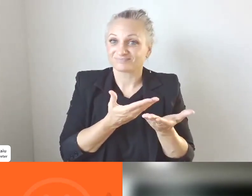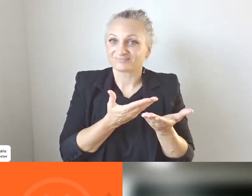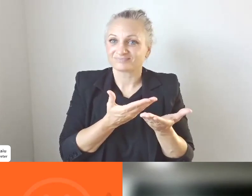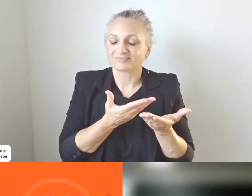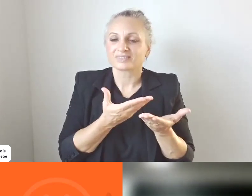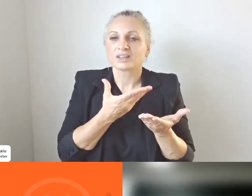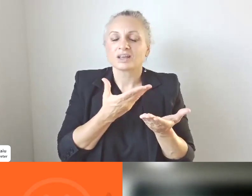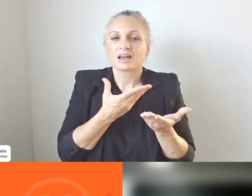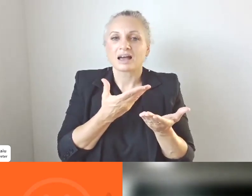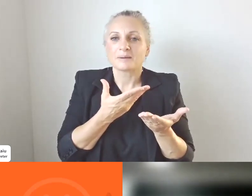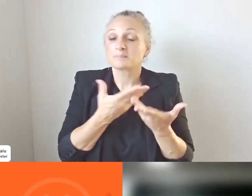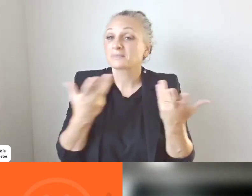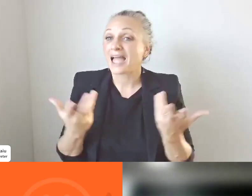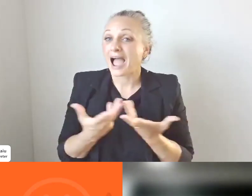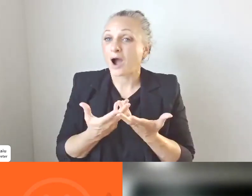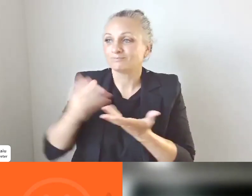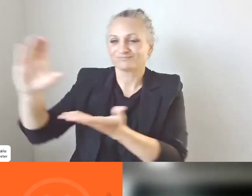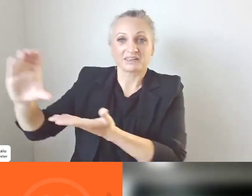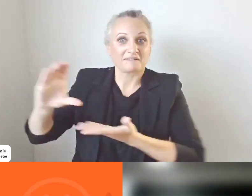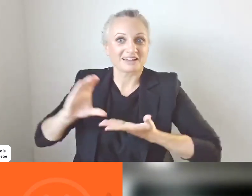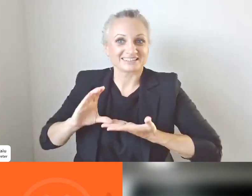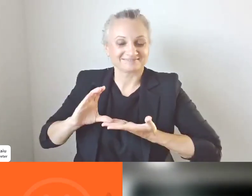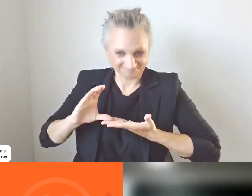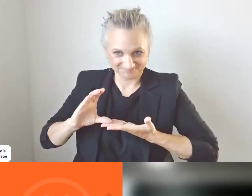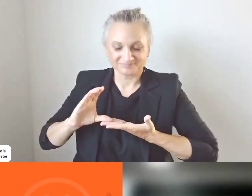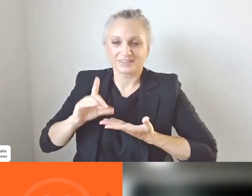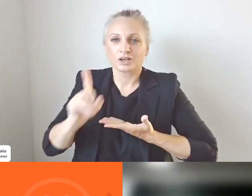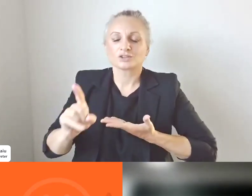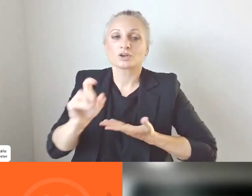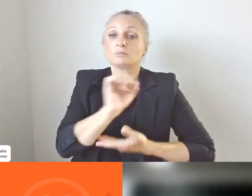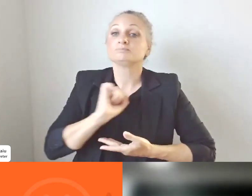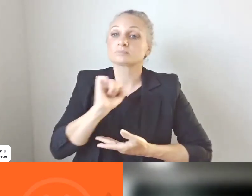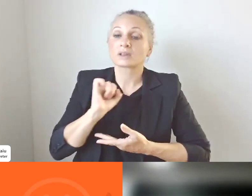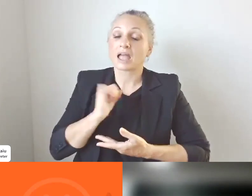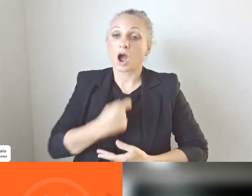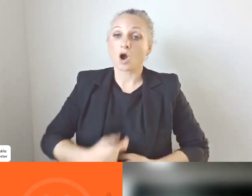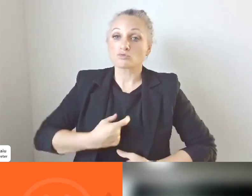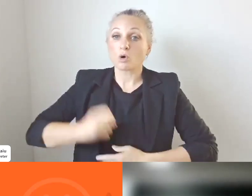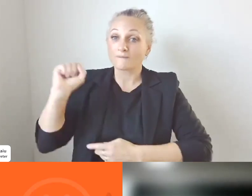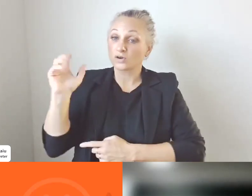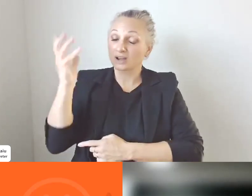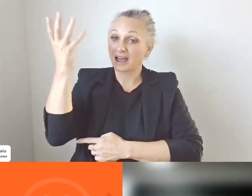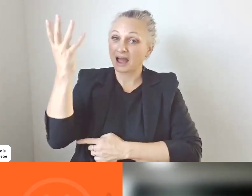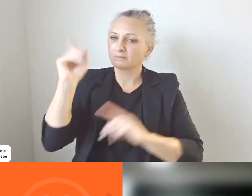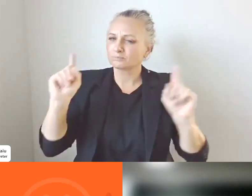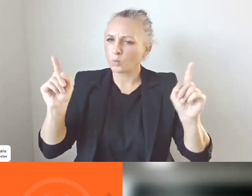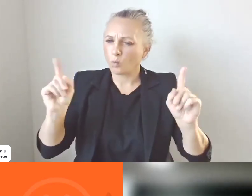contribution. So our role at Whaikaha is to work with the disability community and